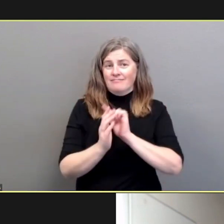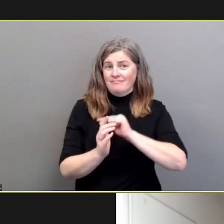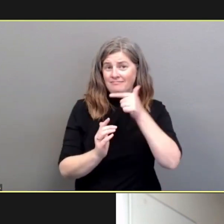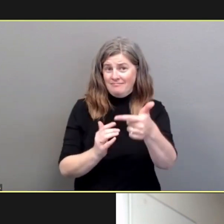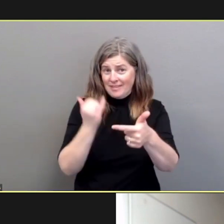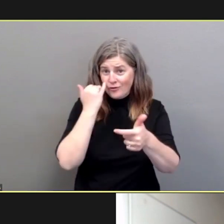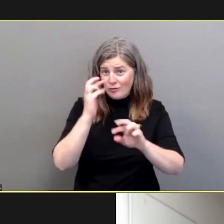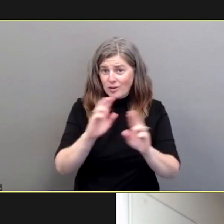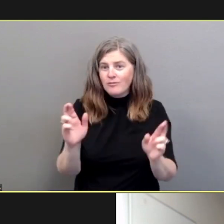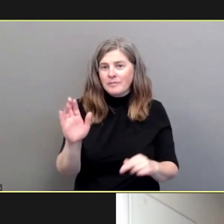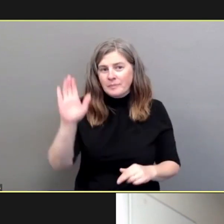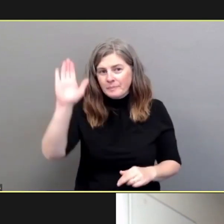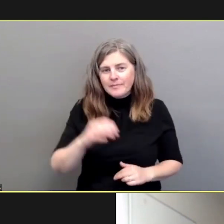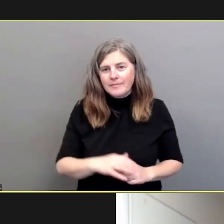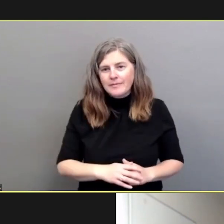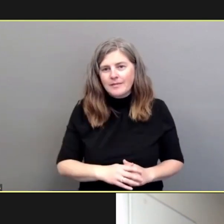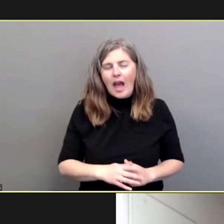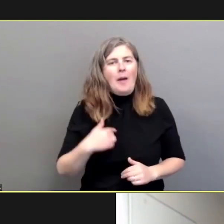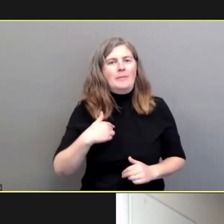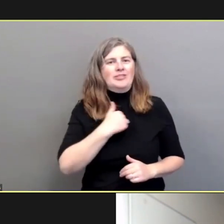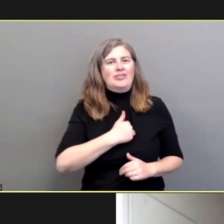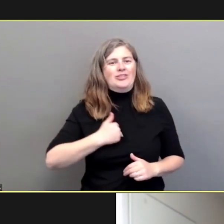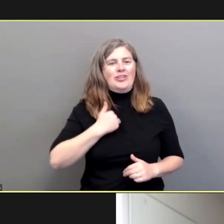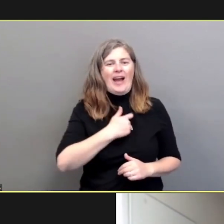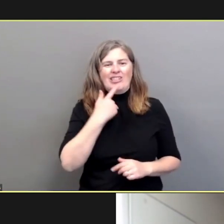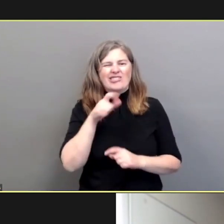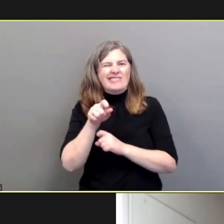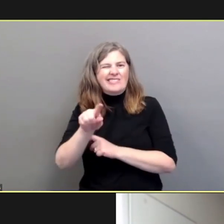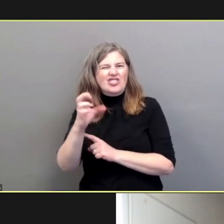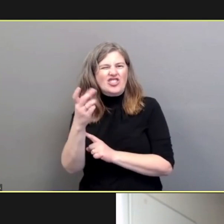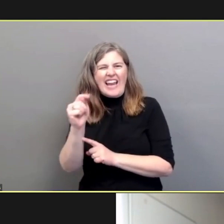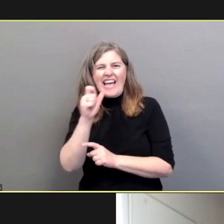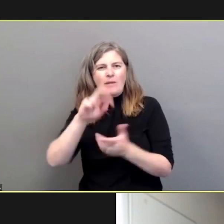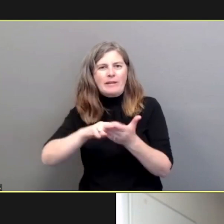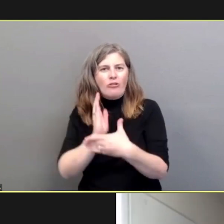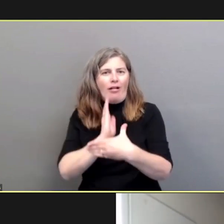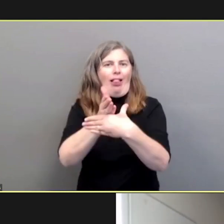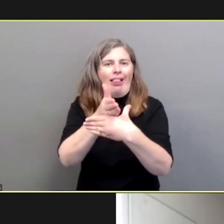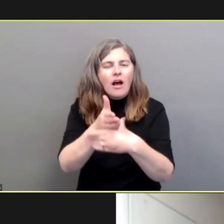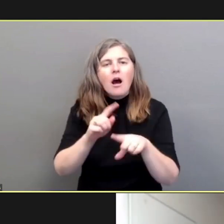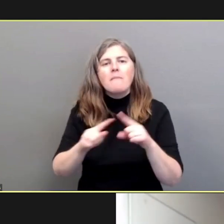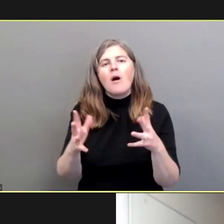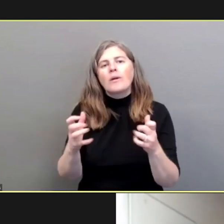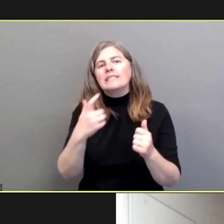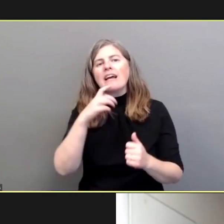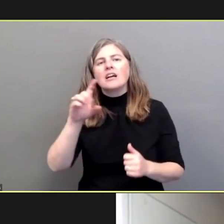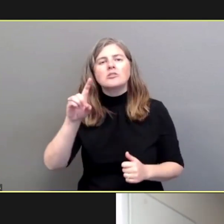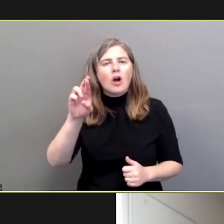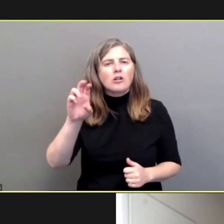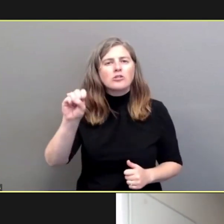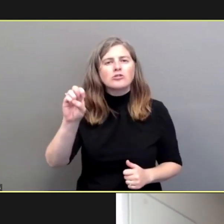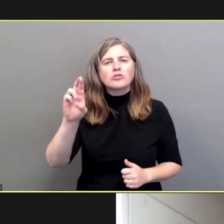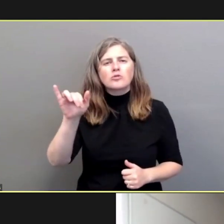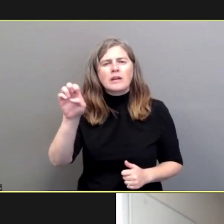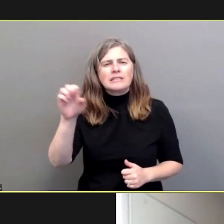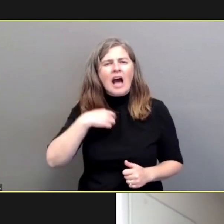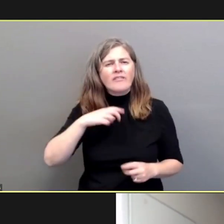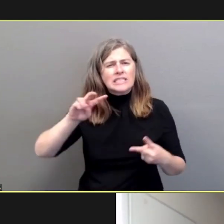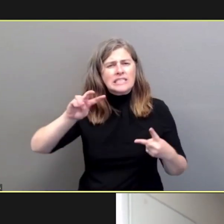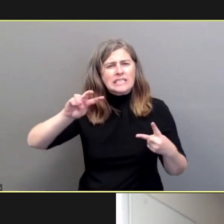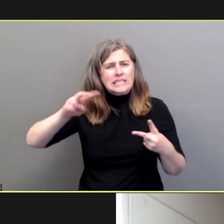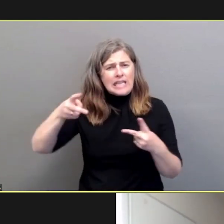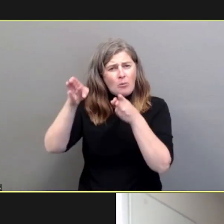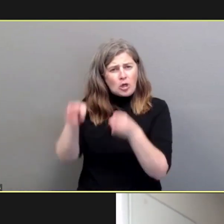unmuted. I'm sorry, I just sent it in the chat. I didn't need to ask it, but I just wanted, Dr. Schweiss, you said there's also a second person who